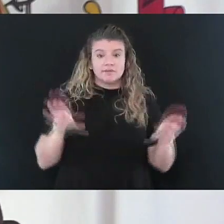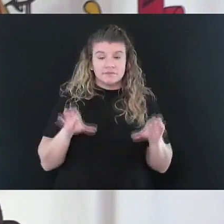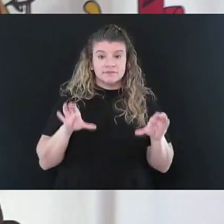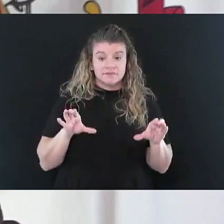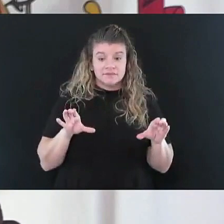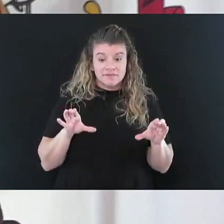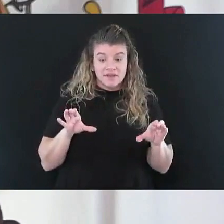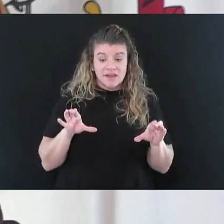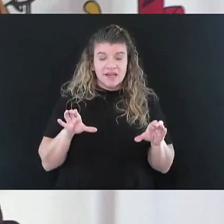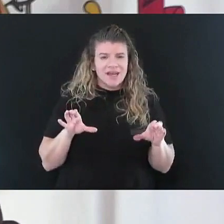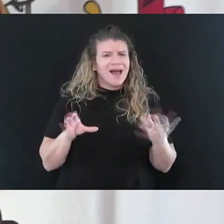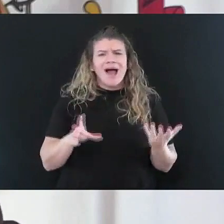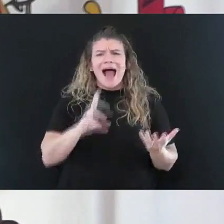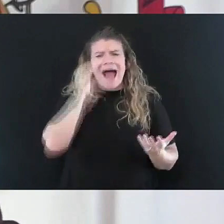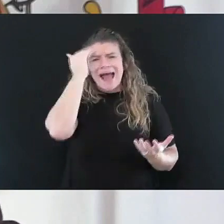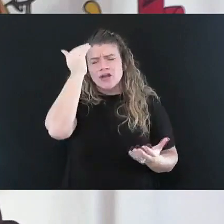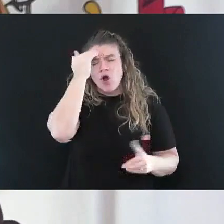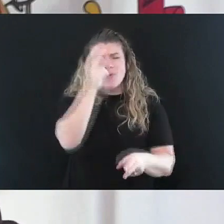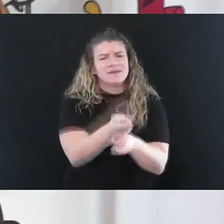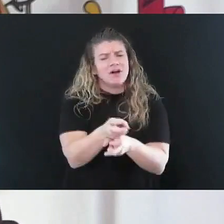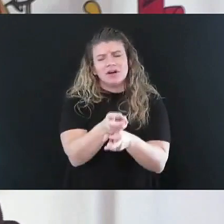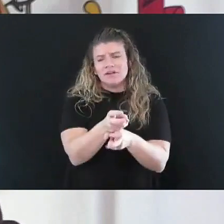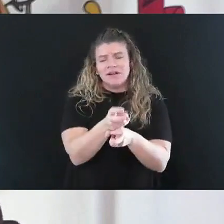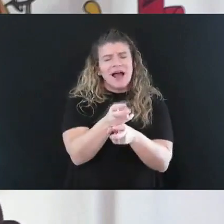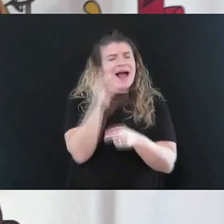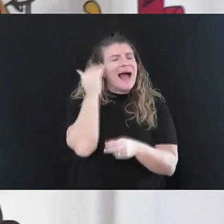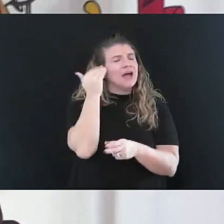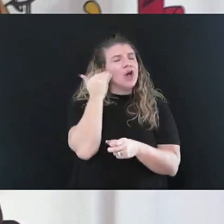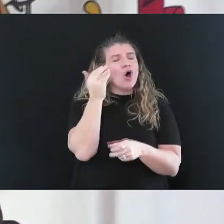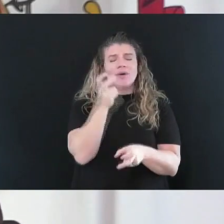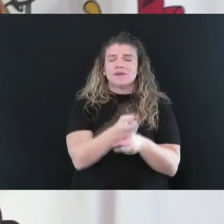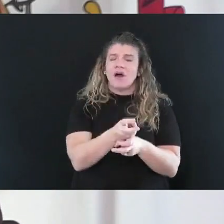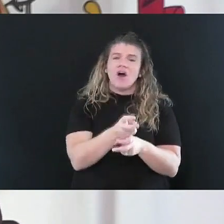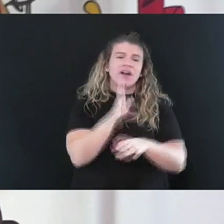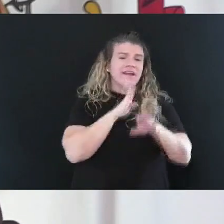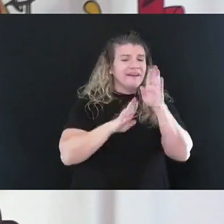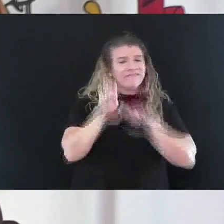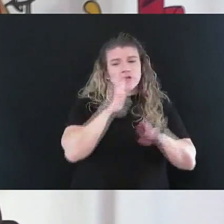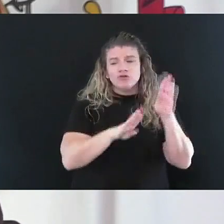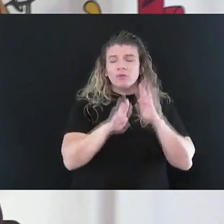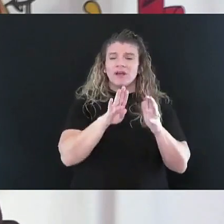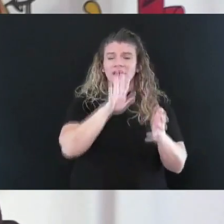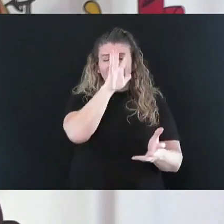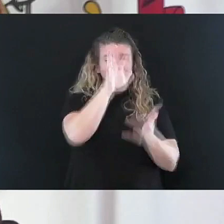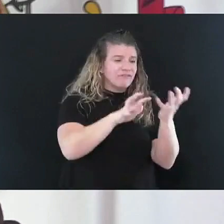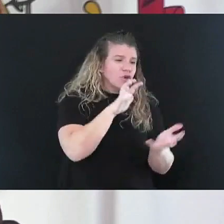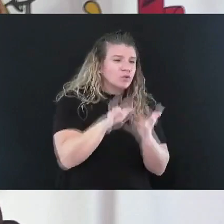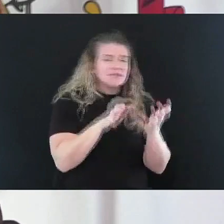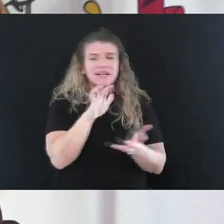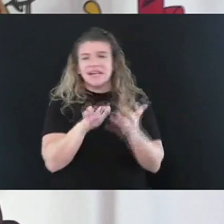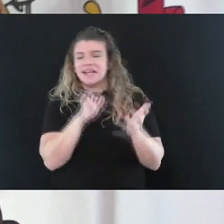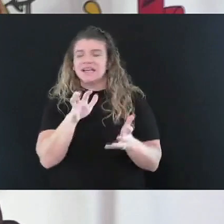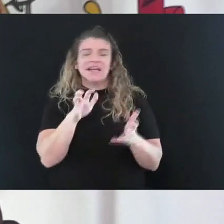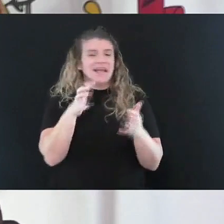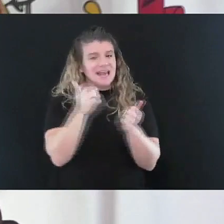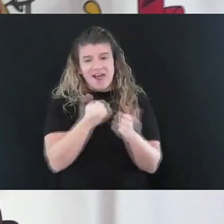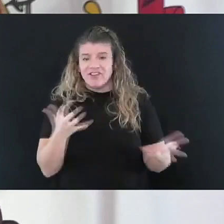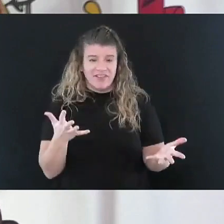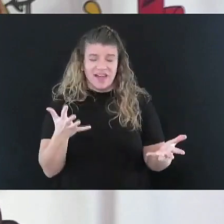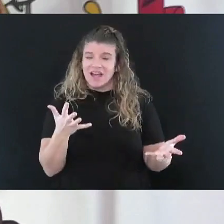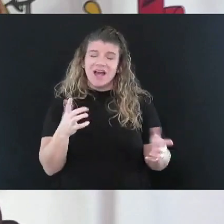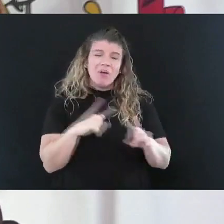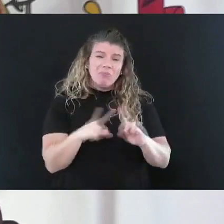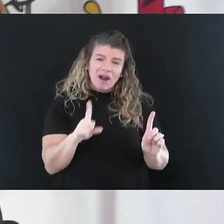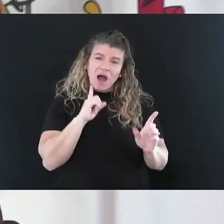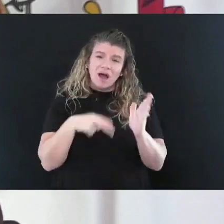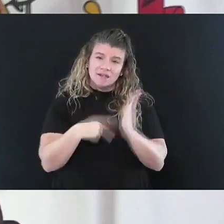Now, it's tough. It's really tough. And sure, it's really confusing and it's really frustrating and all that, but for crying